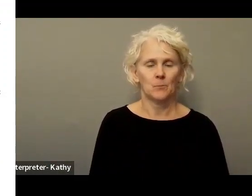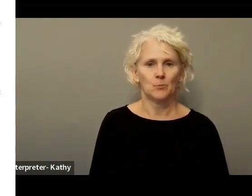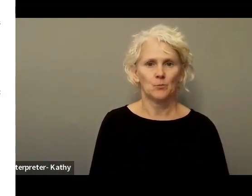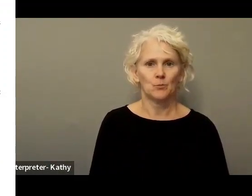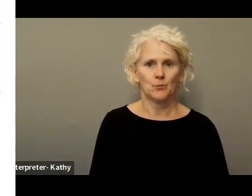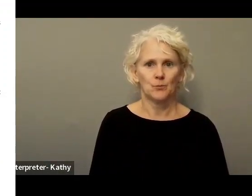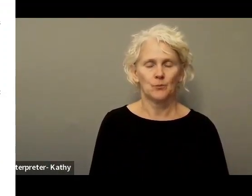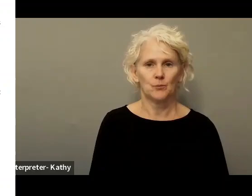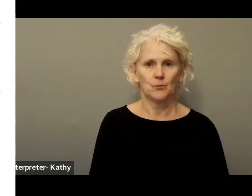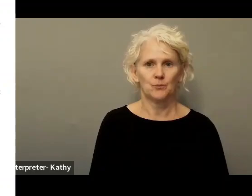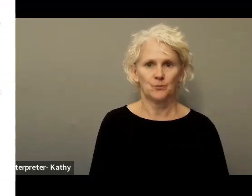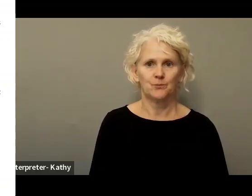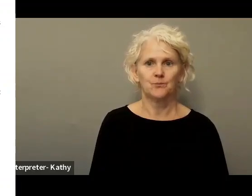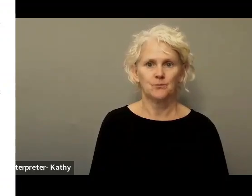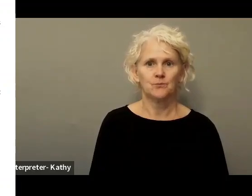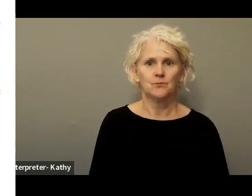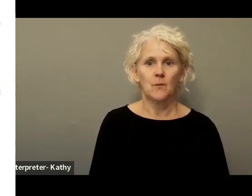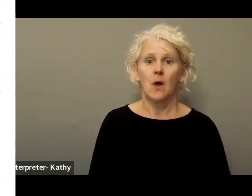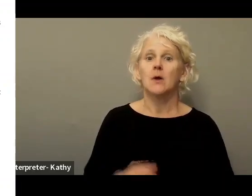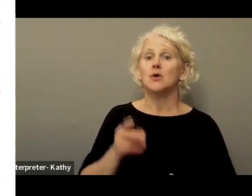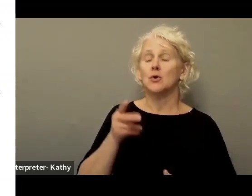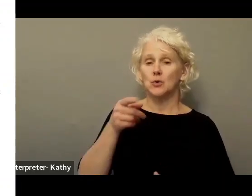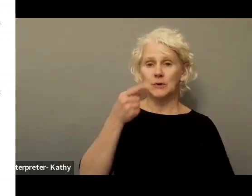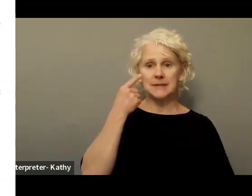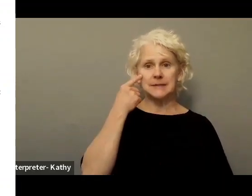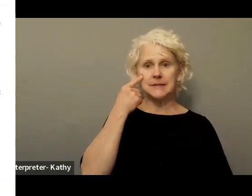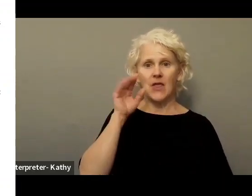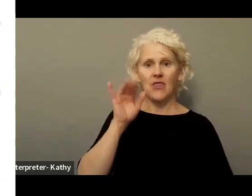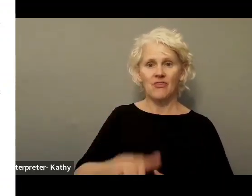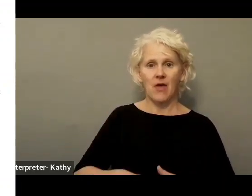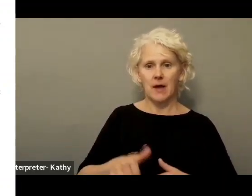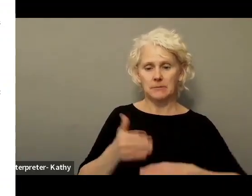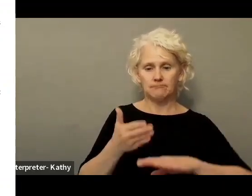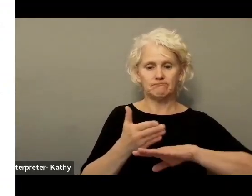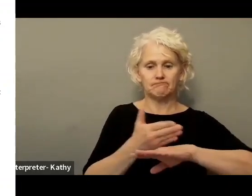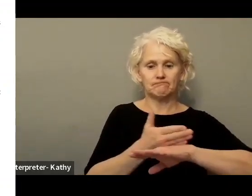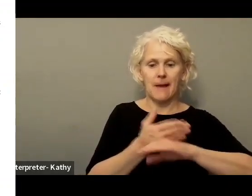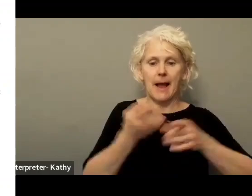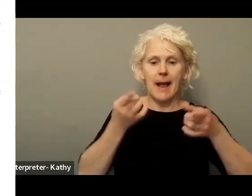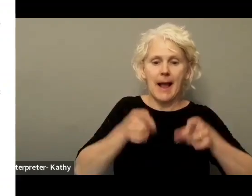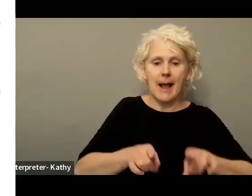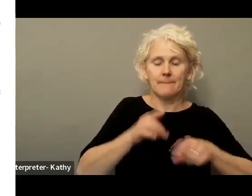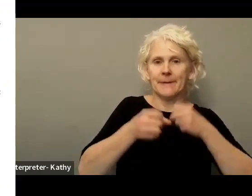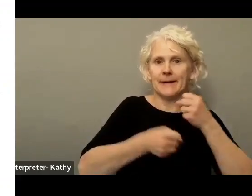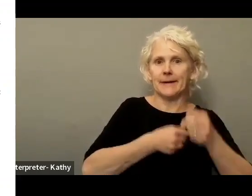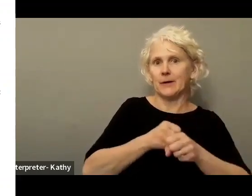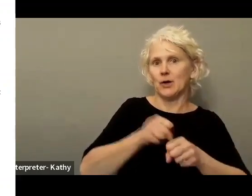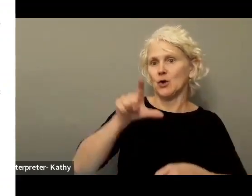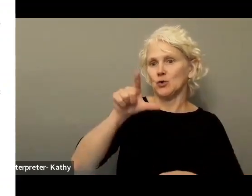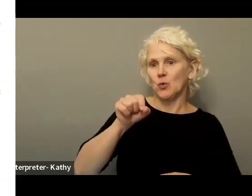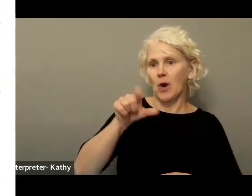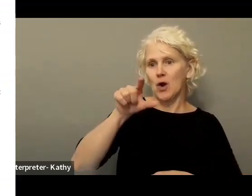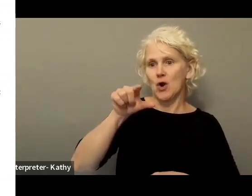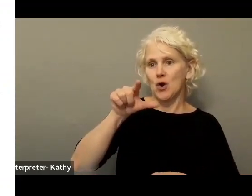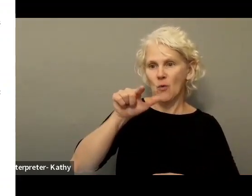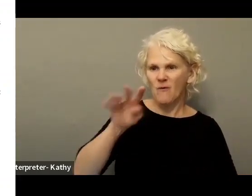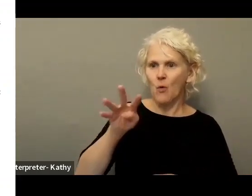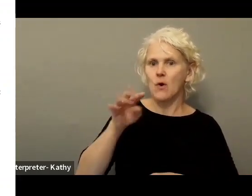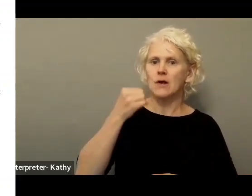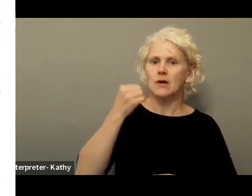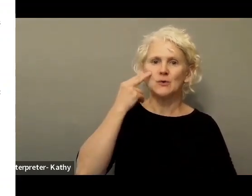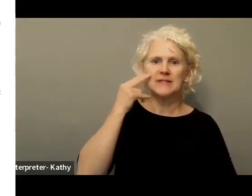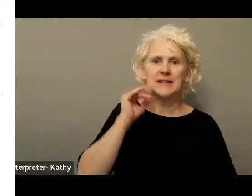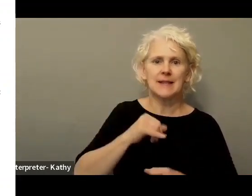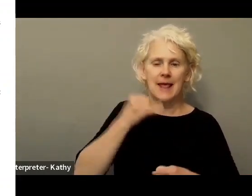out here is that all of this recovery happened in 2024. If you look at the last